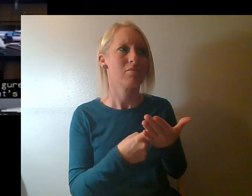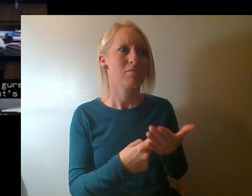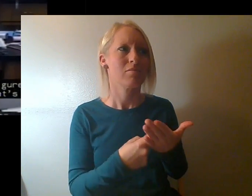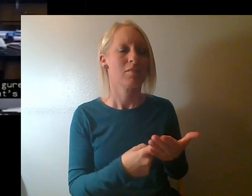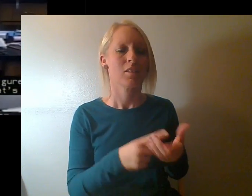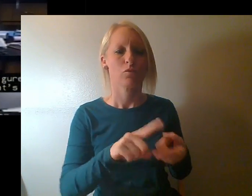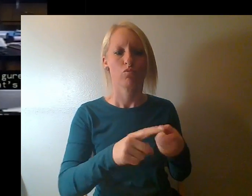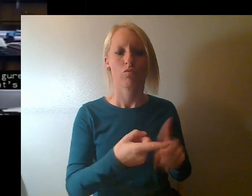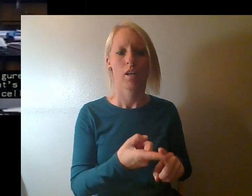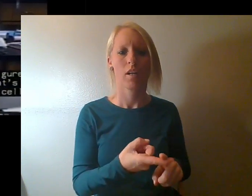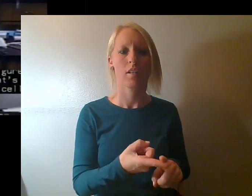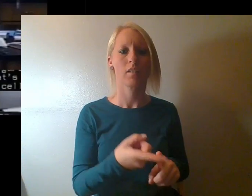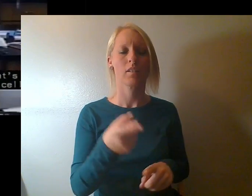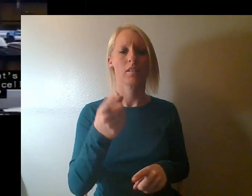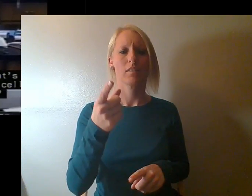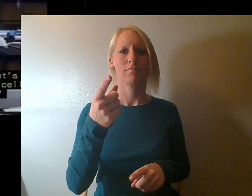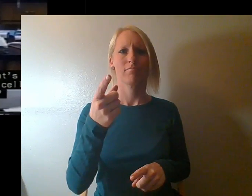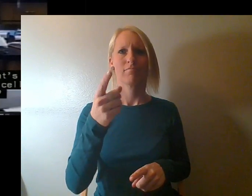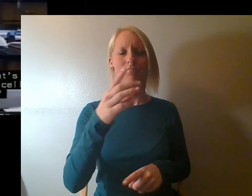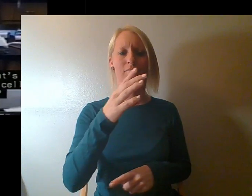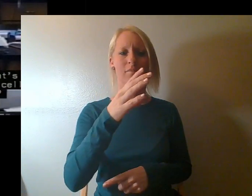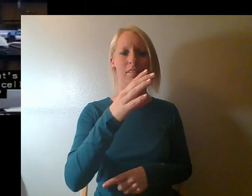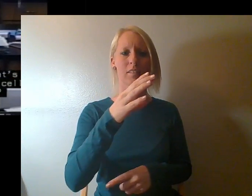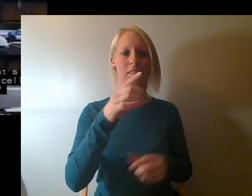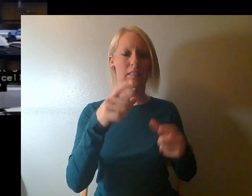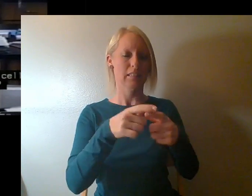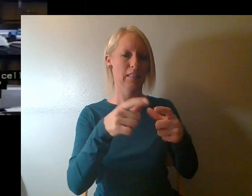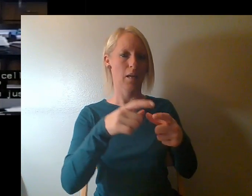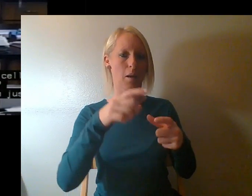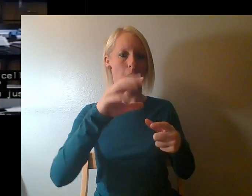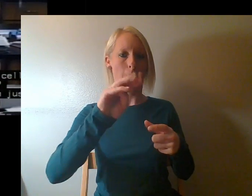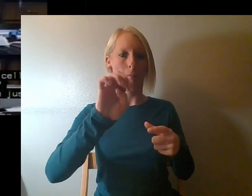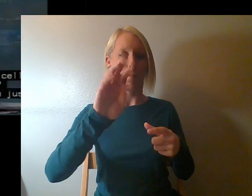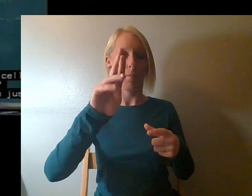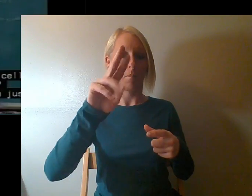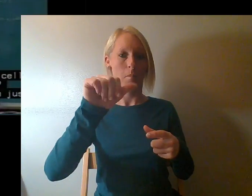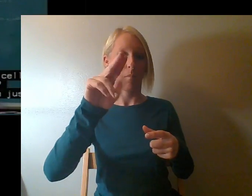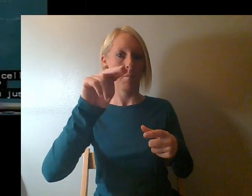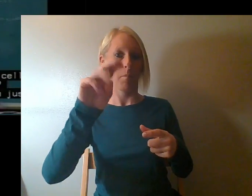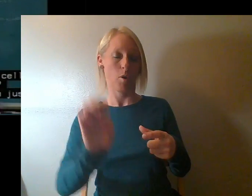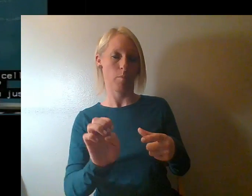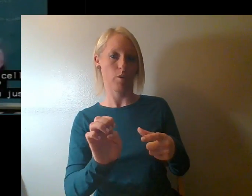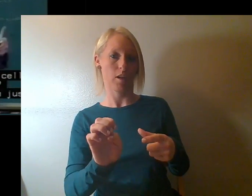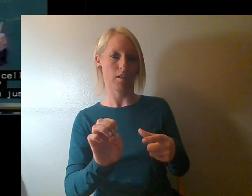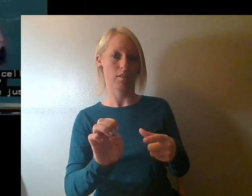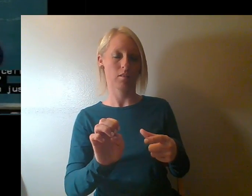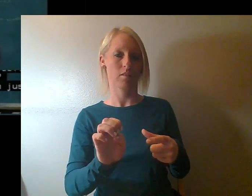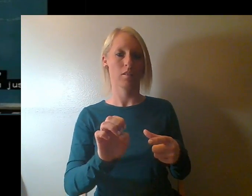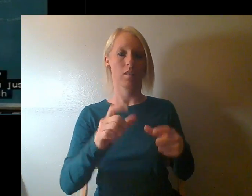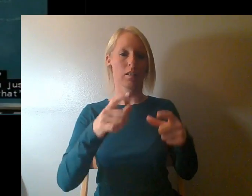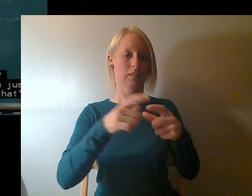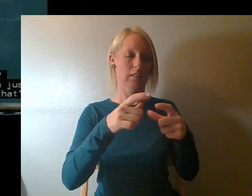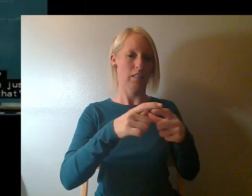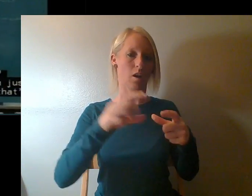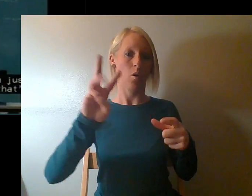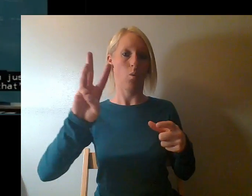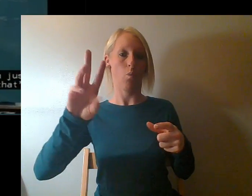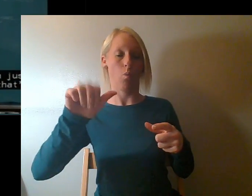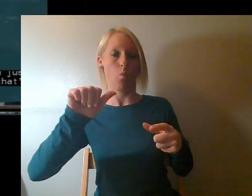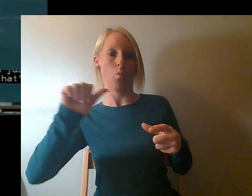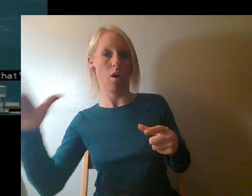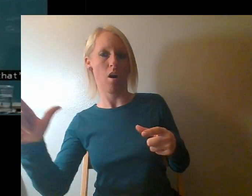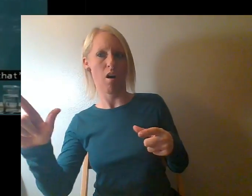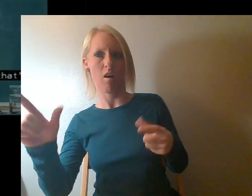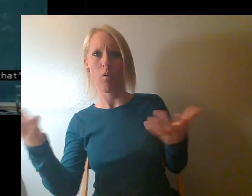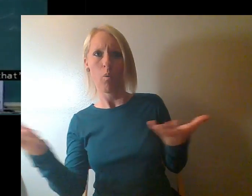membrane. What's the difference between the cell membrane and the cell wall? Okay. We'll talk about that in just a second because actually that's going to be an